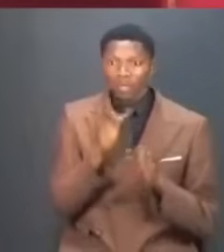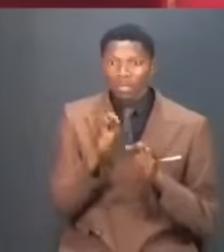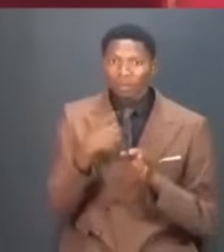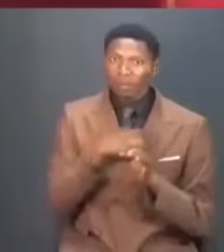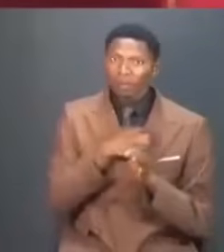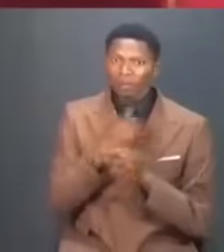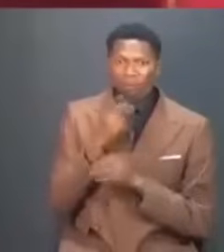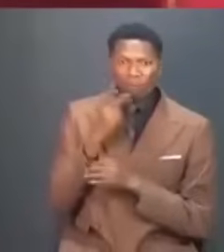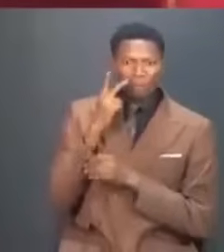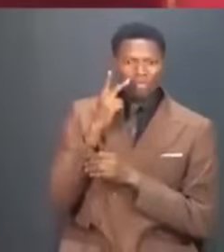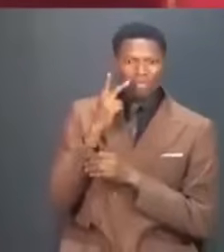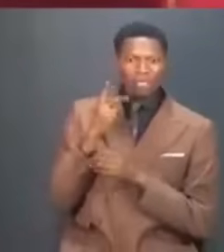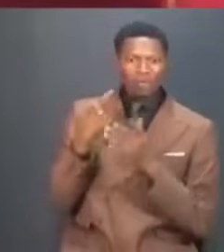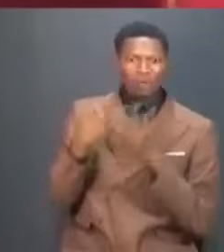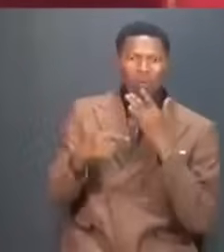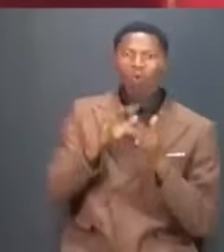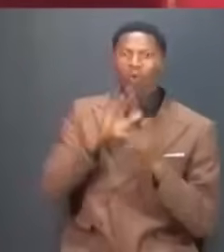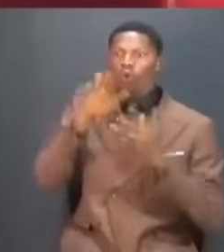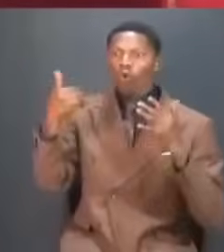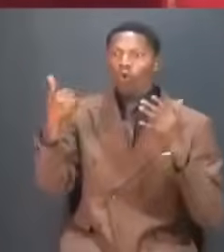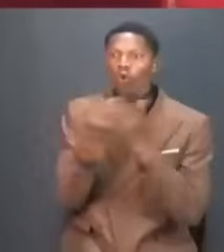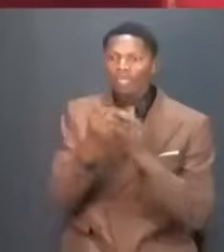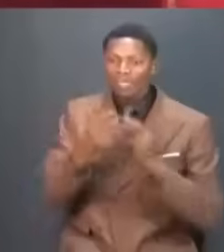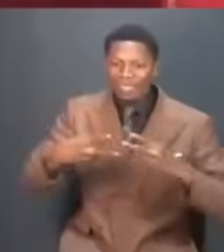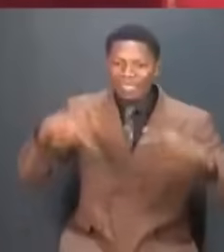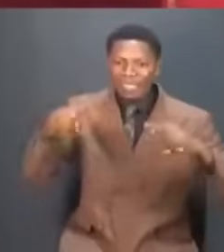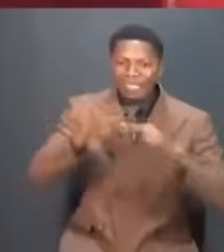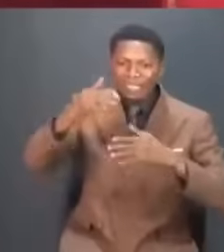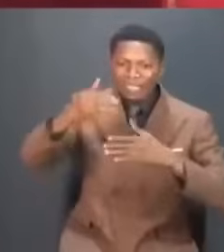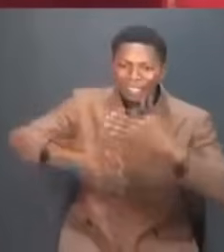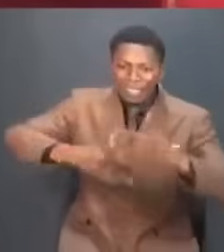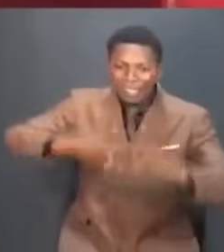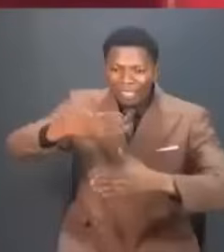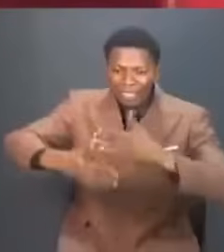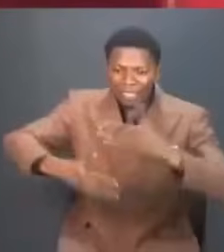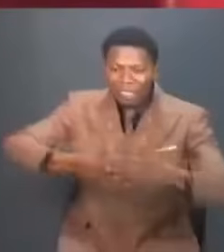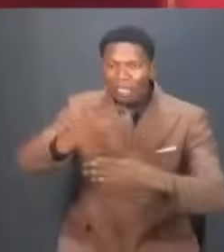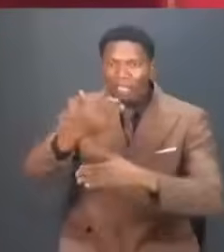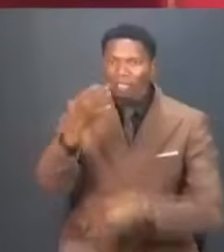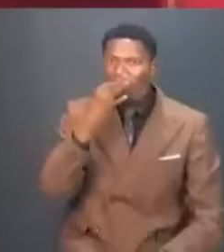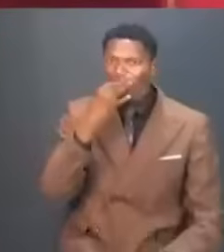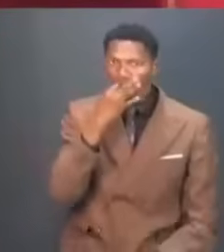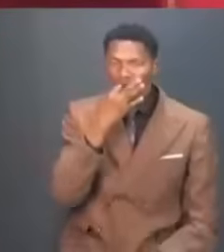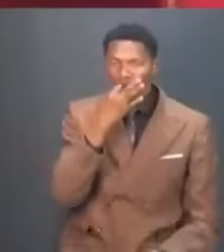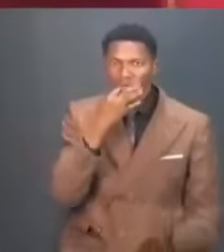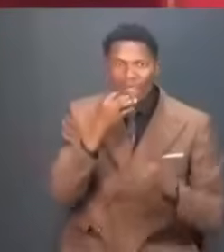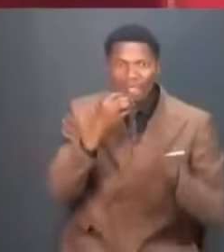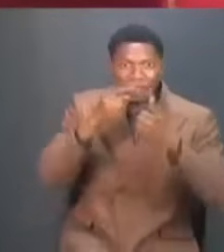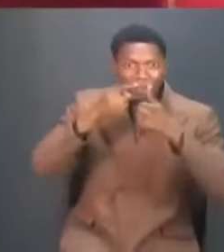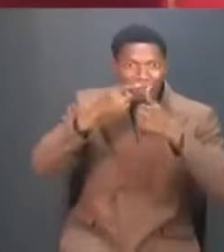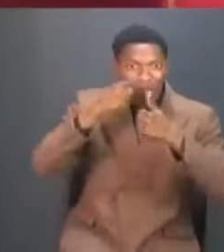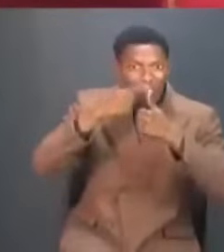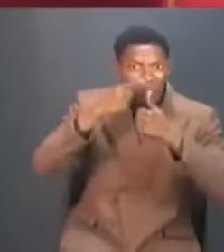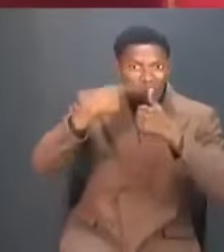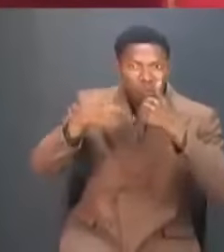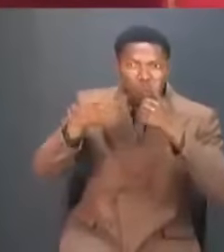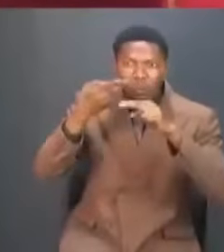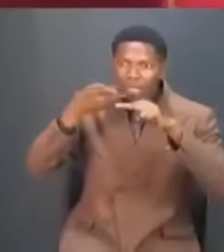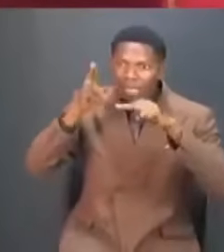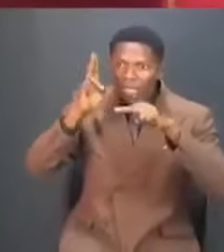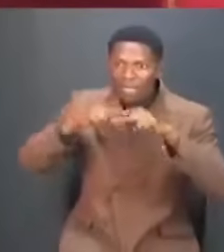is the entire value chain, processing of the food. The first step is increasing